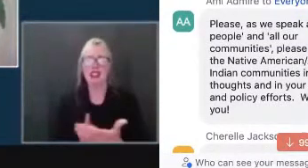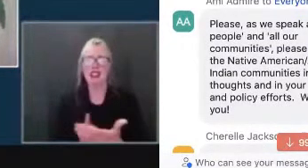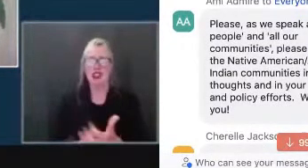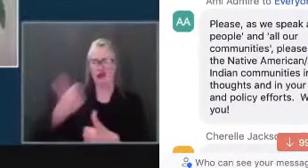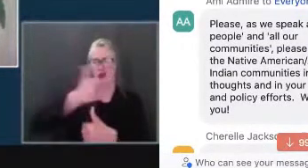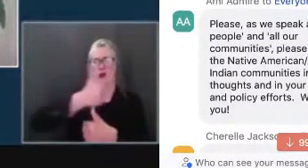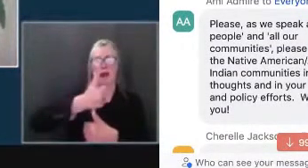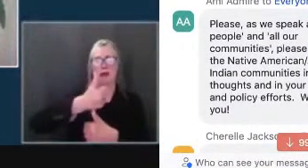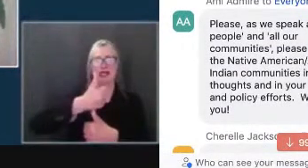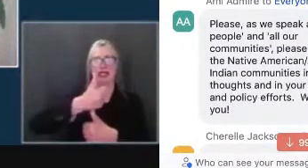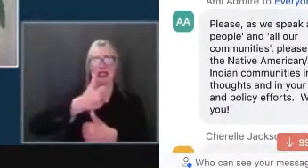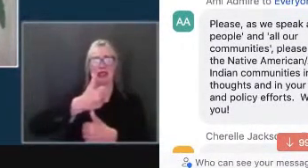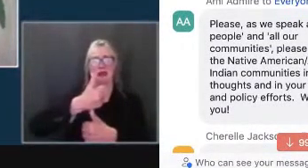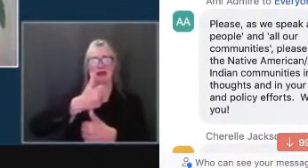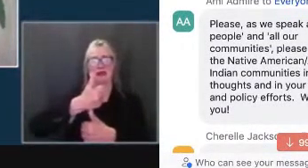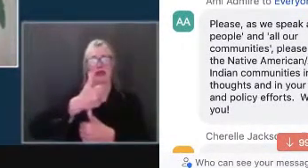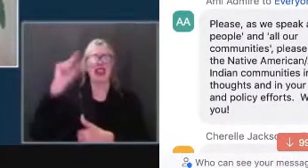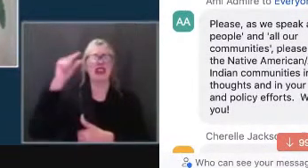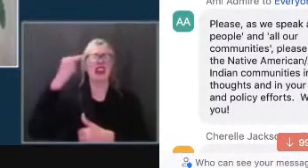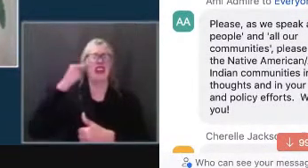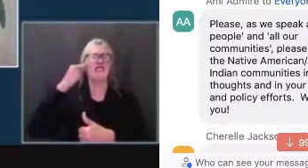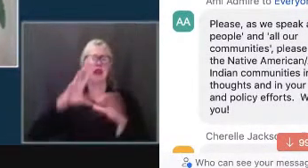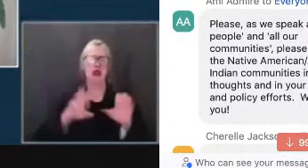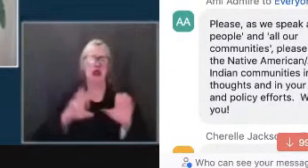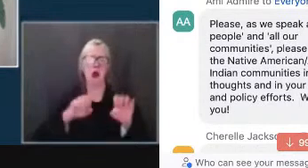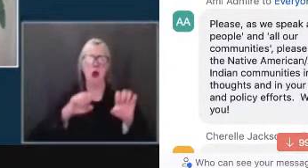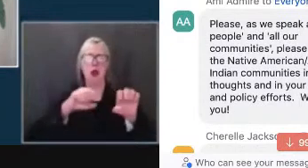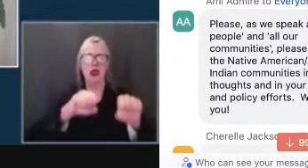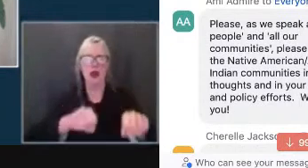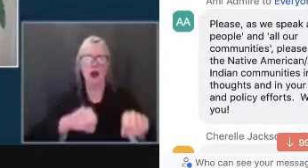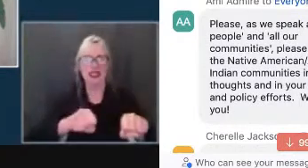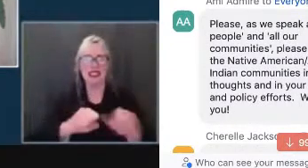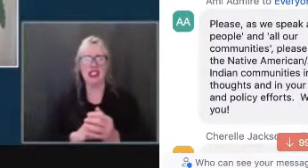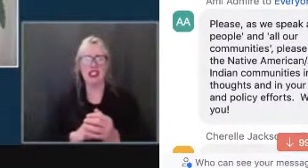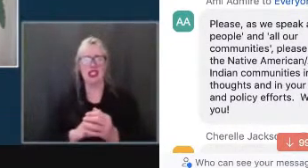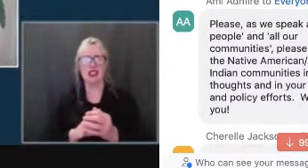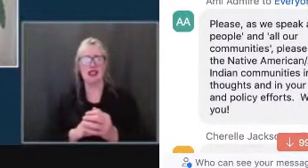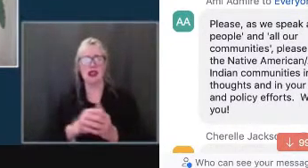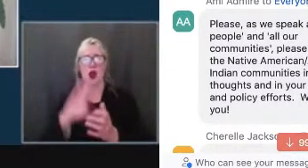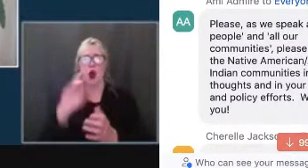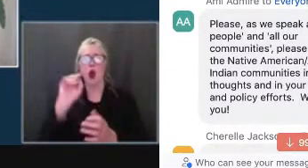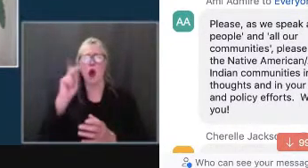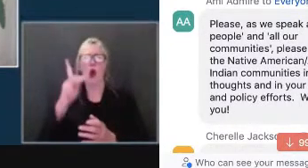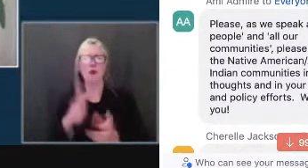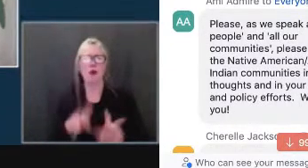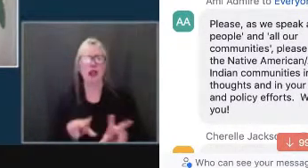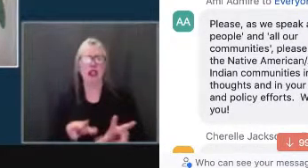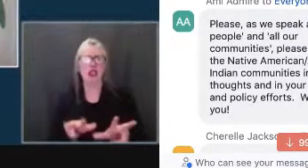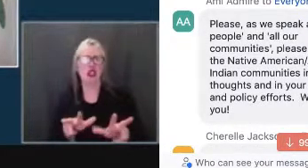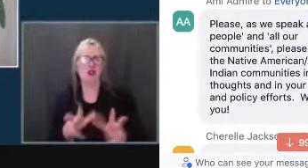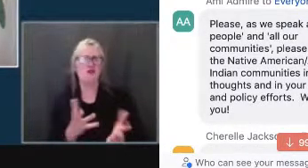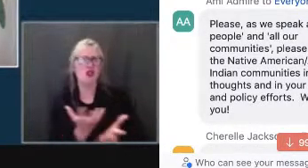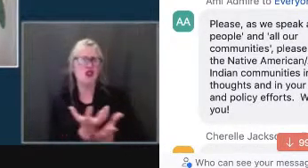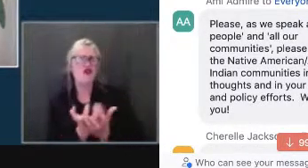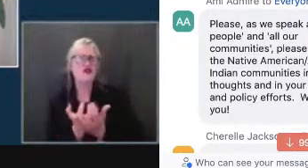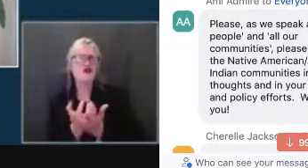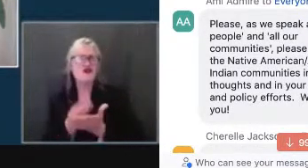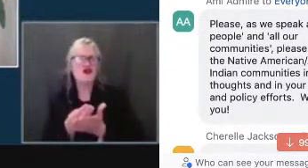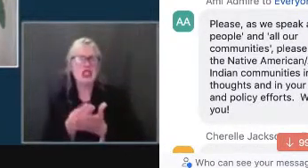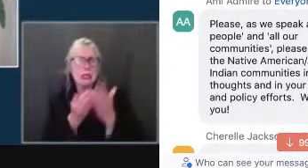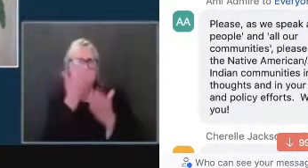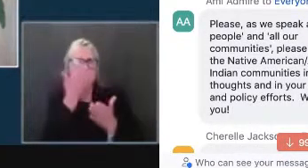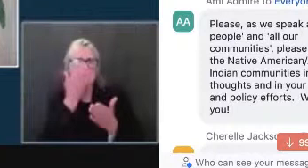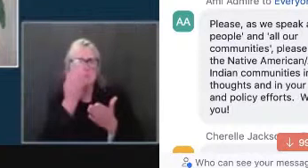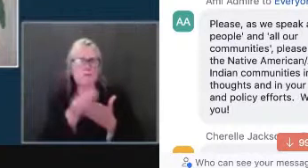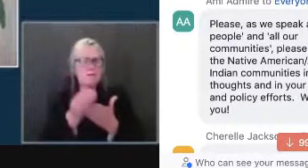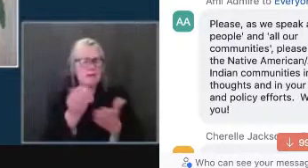it threatens the very fabric of our democracy here in America. It must be a calling call for those